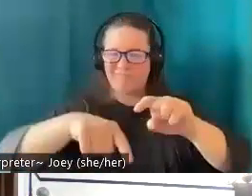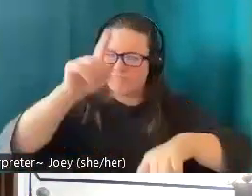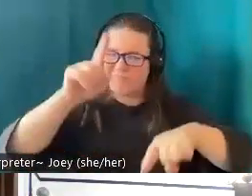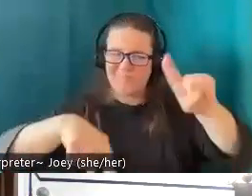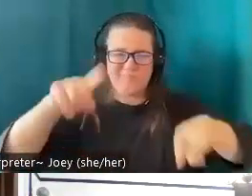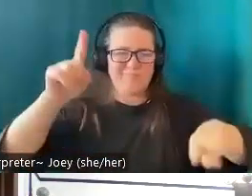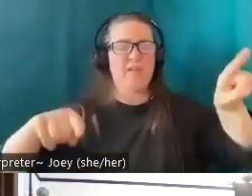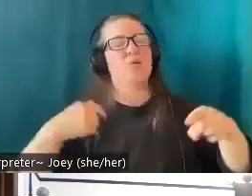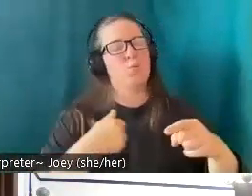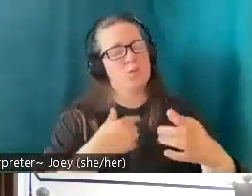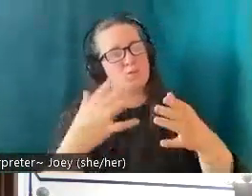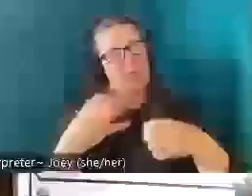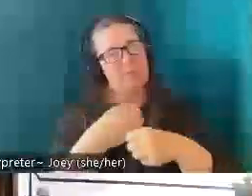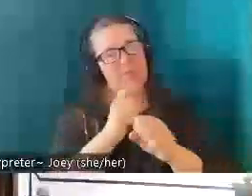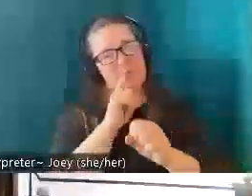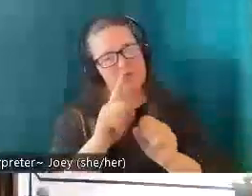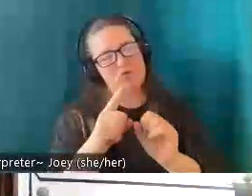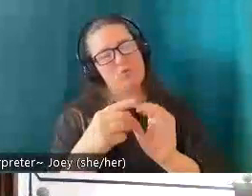of your organization.